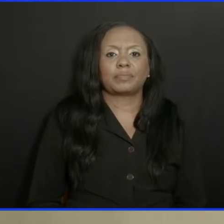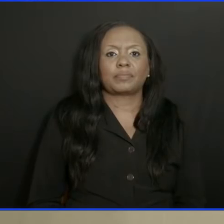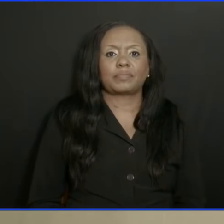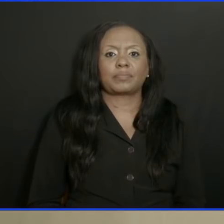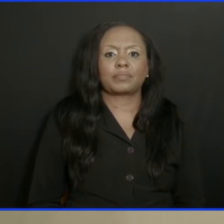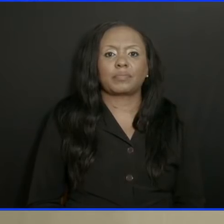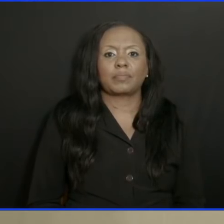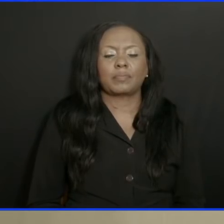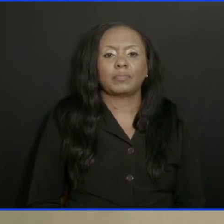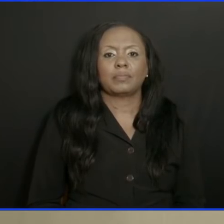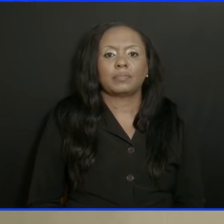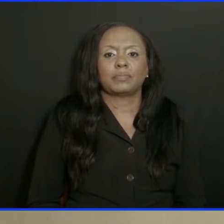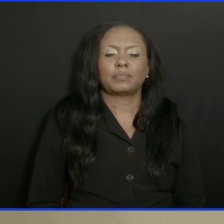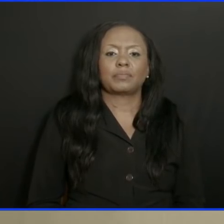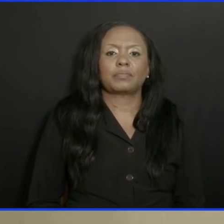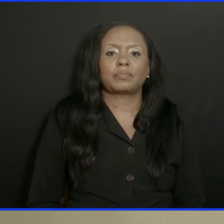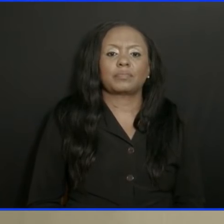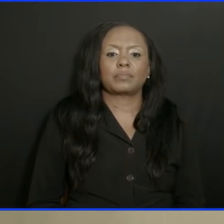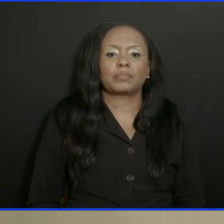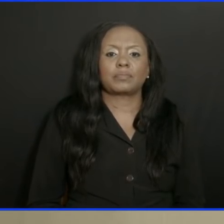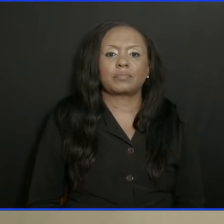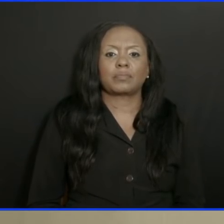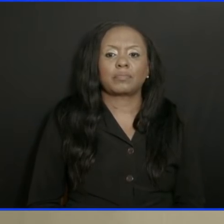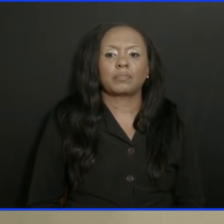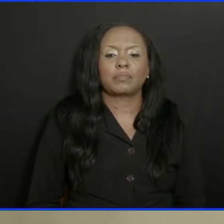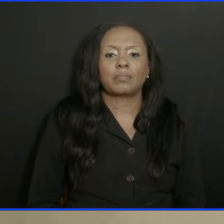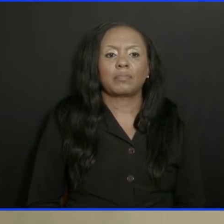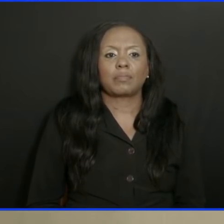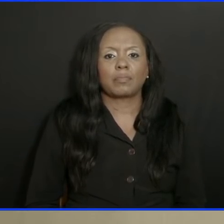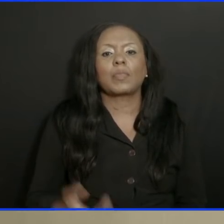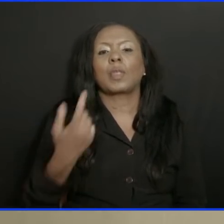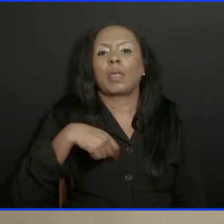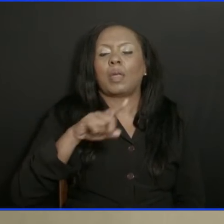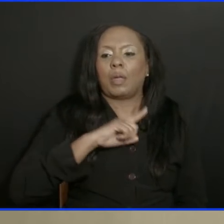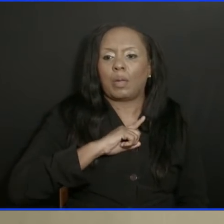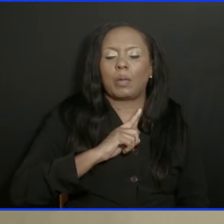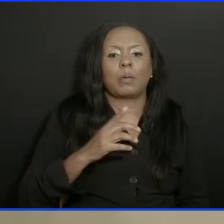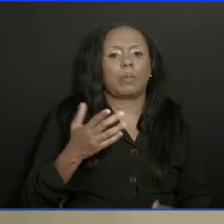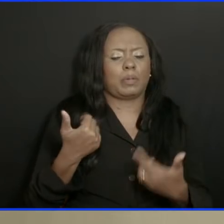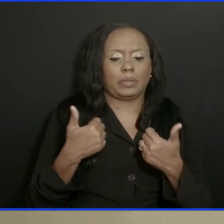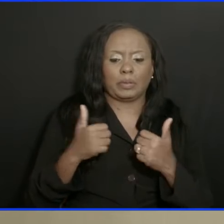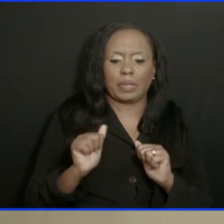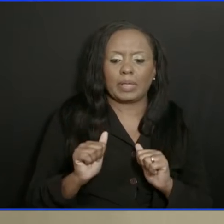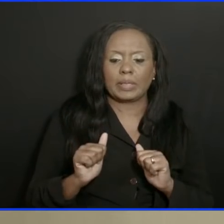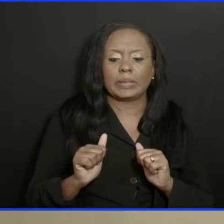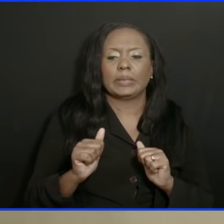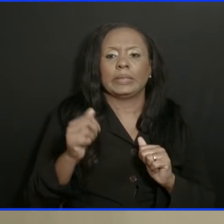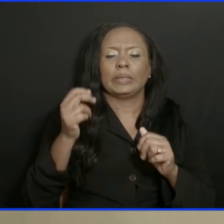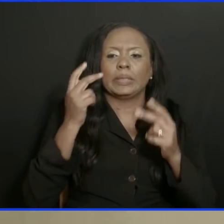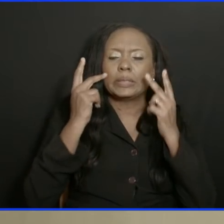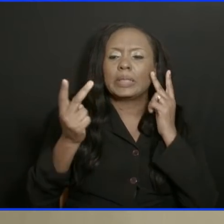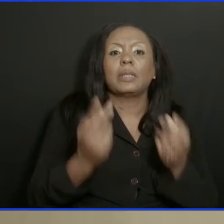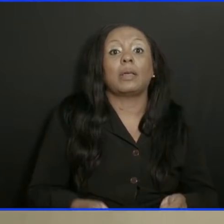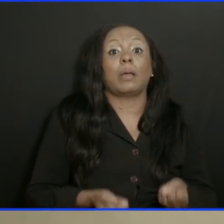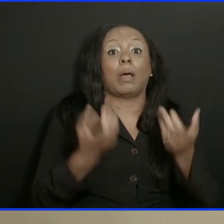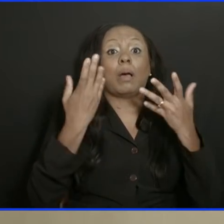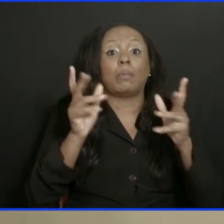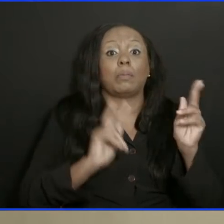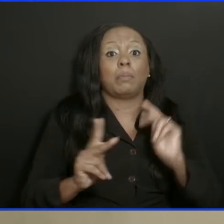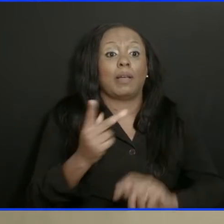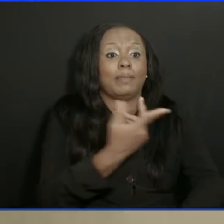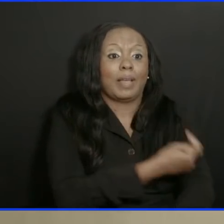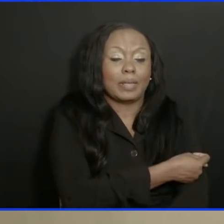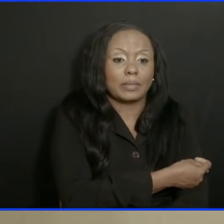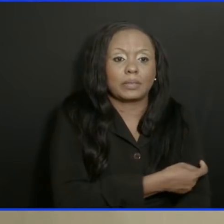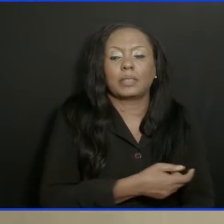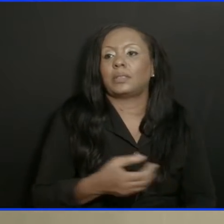into consideration the proportion of immunity in the population when we looked at the numbers of persons vaccinated. Our vaccine coverage